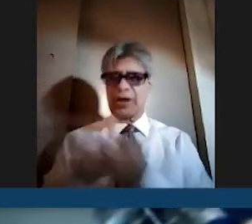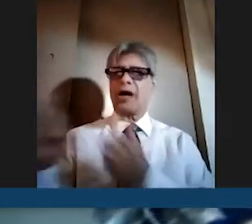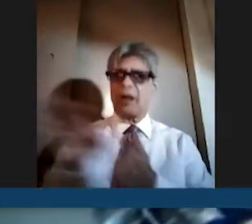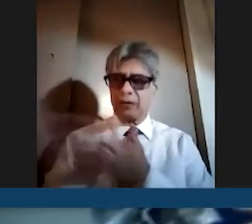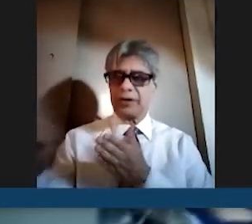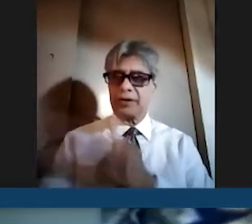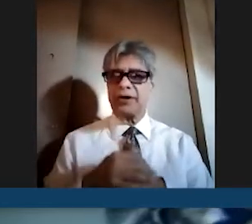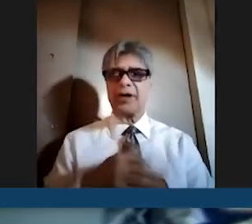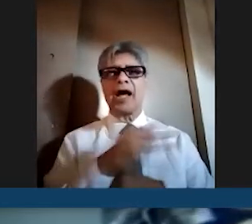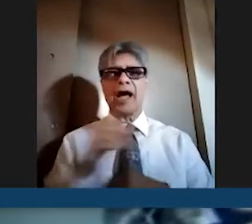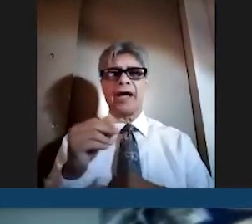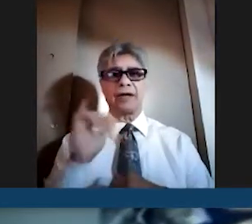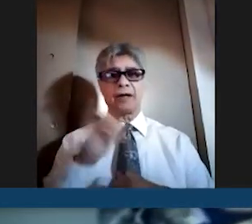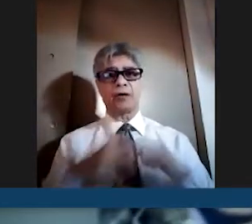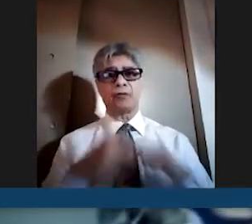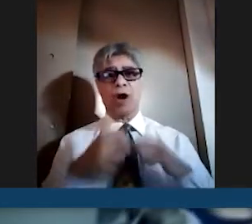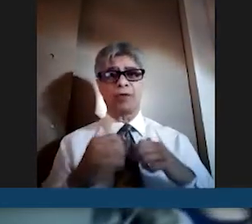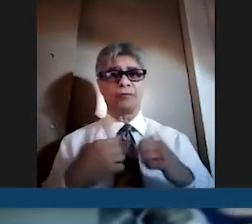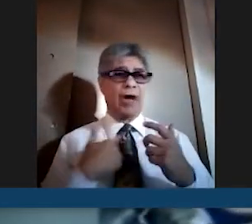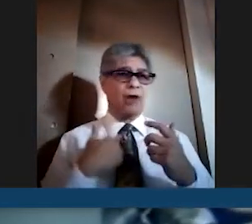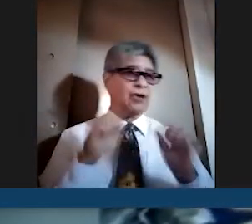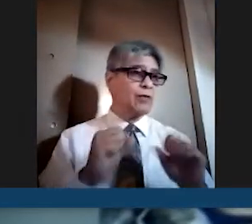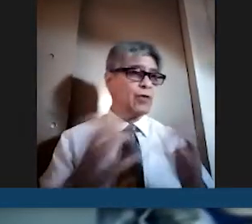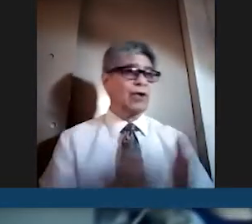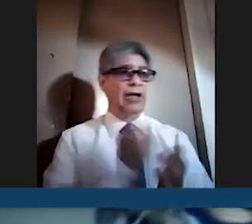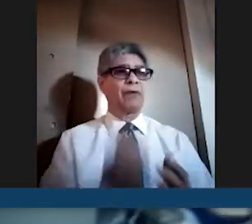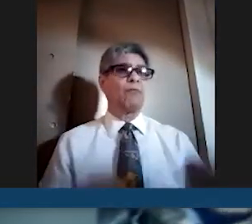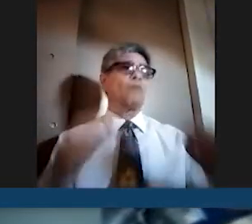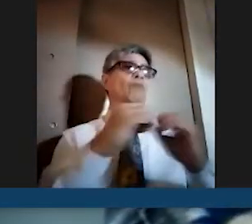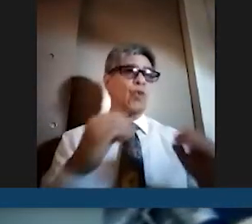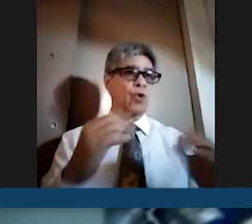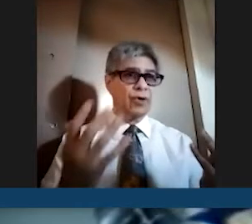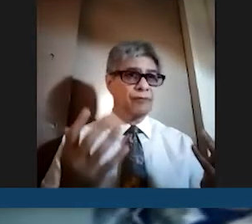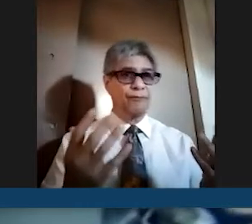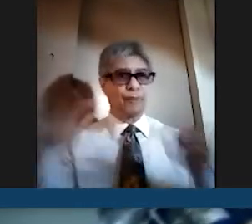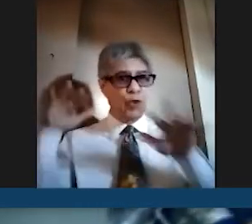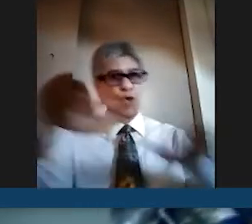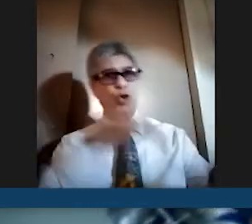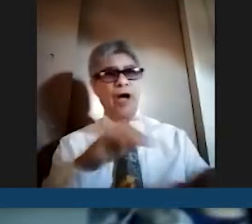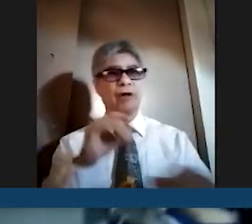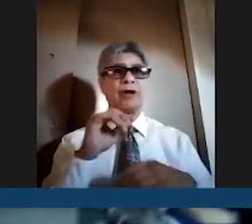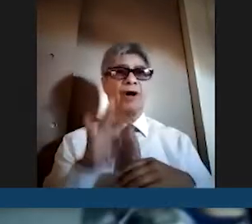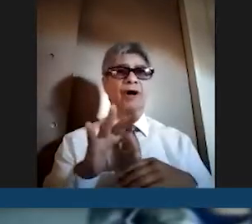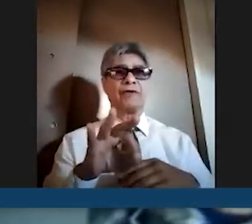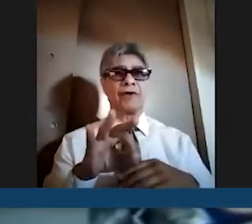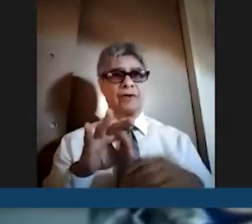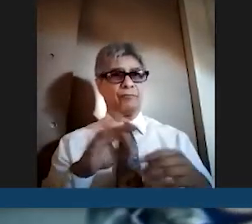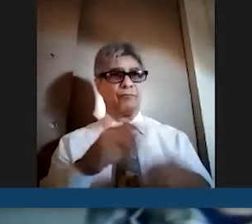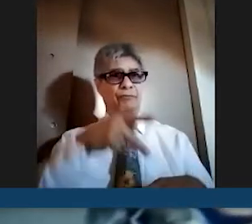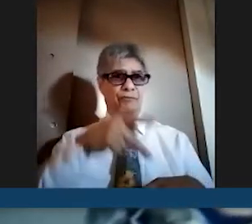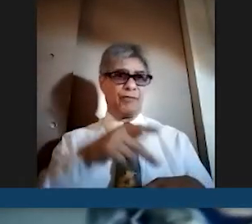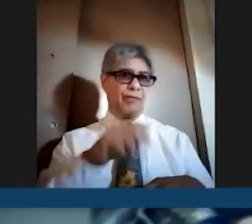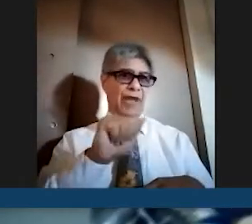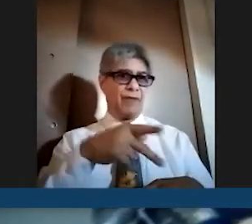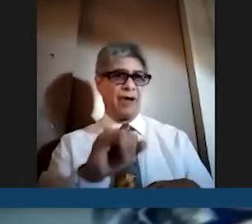moment, that I was able to get a lot more higher turnout of Pacific Islanders this time compared to the data that we've seen in